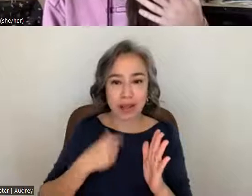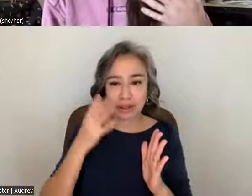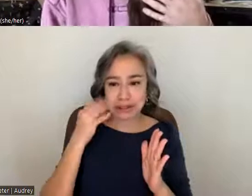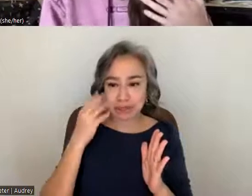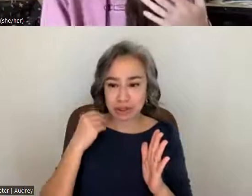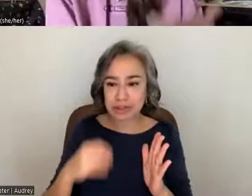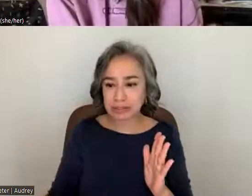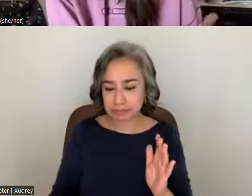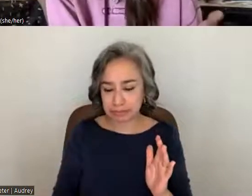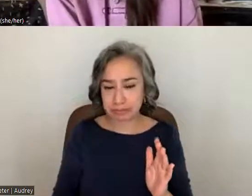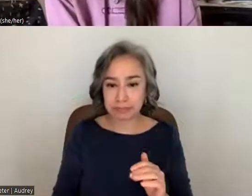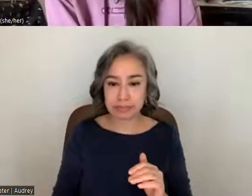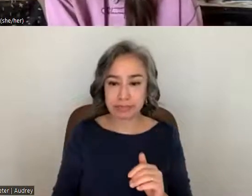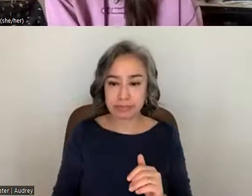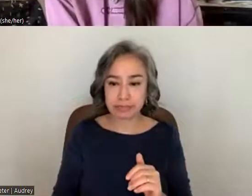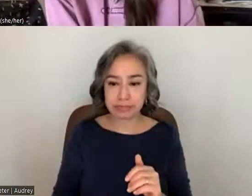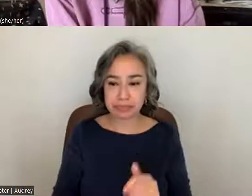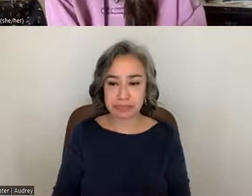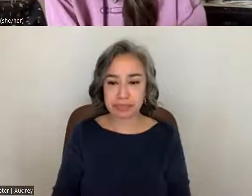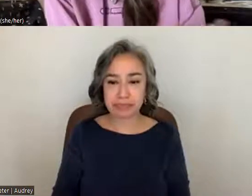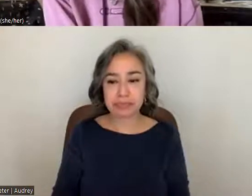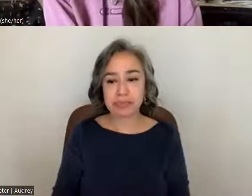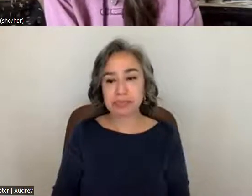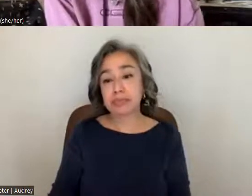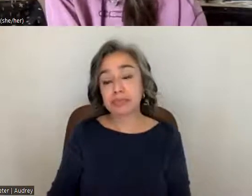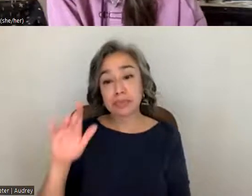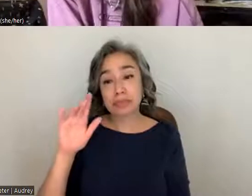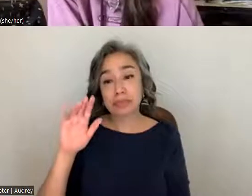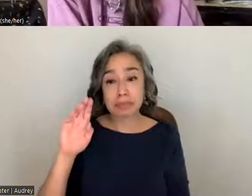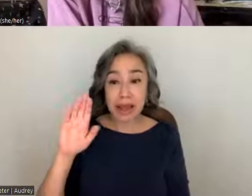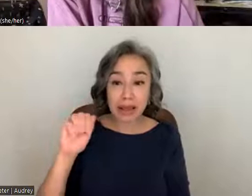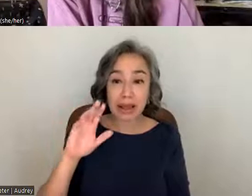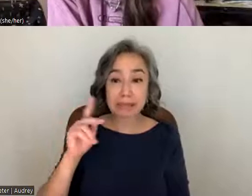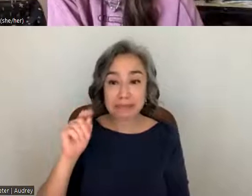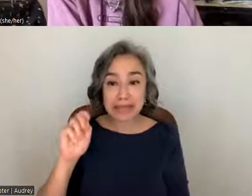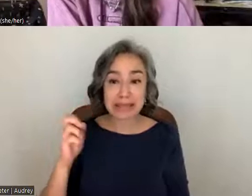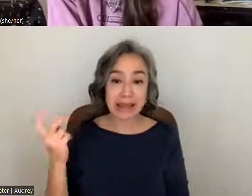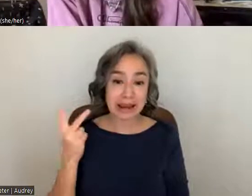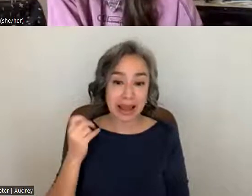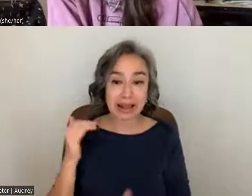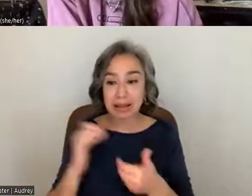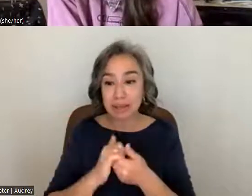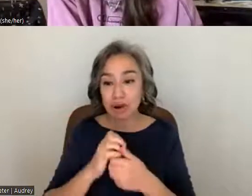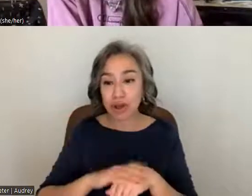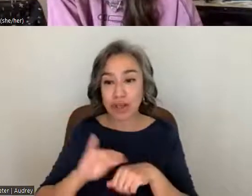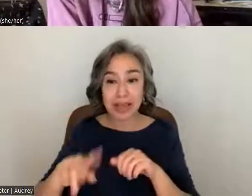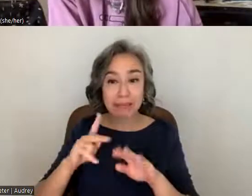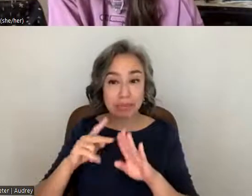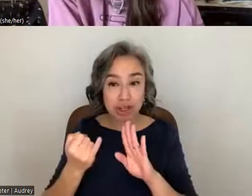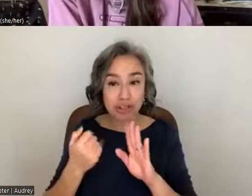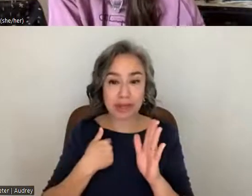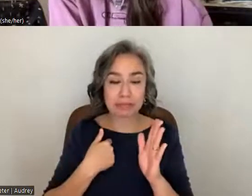So when Becca and Pete and I were able to collaborate on this project, and I was